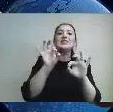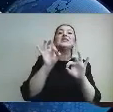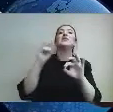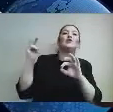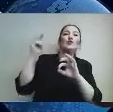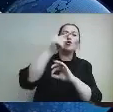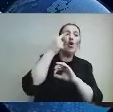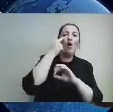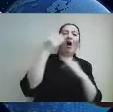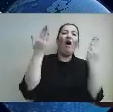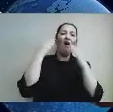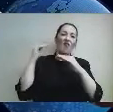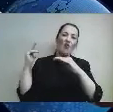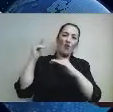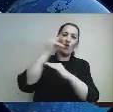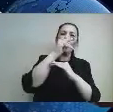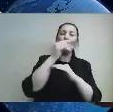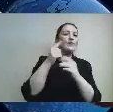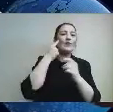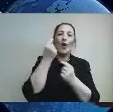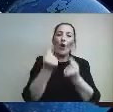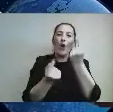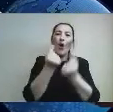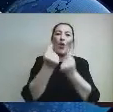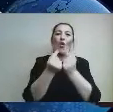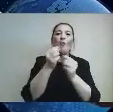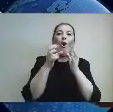the sky. And when those seeds